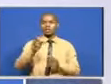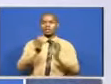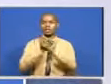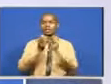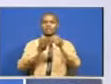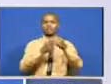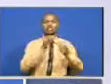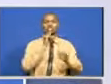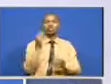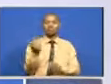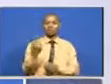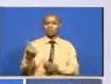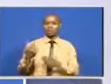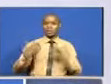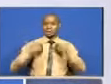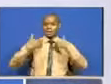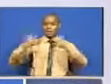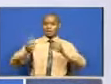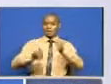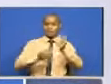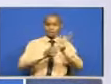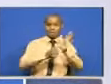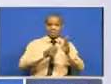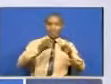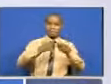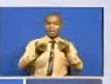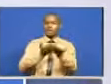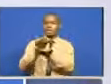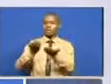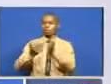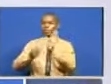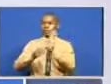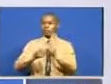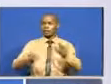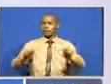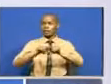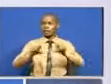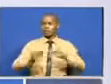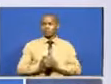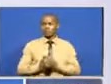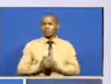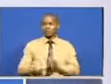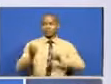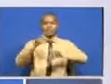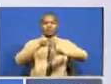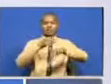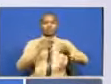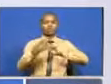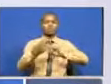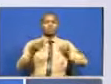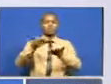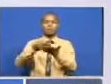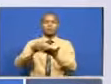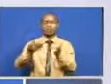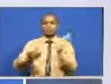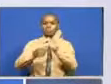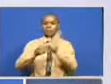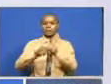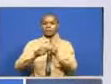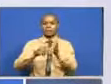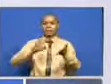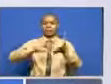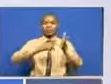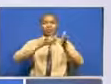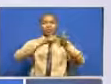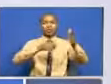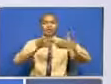It's a financial crisis. It's an economic crisis. And when we are talking finances, the profession